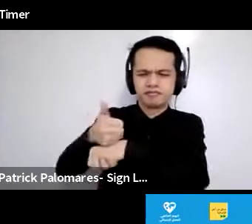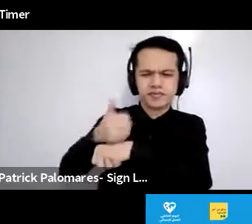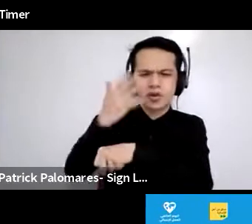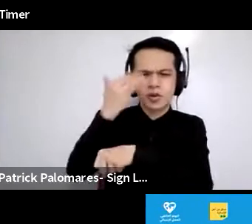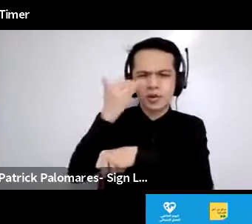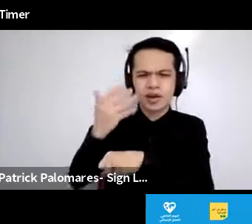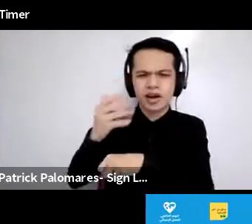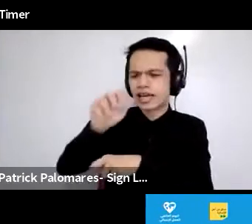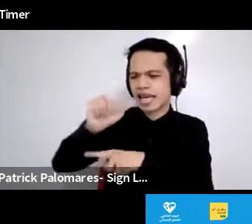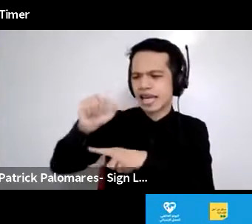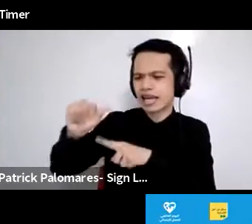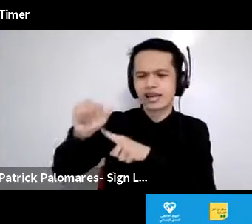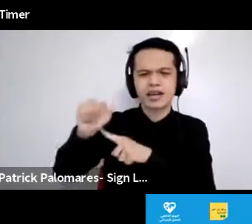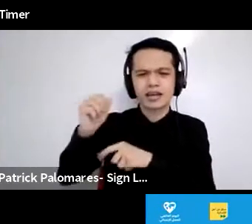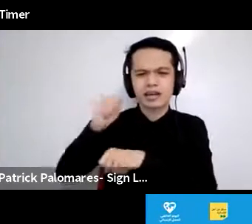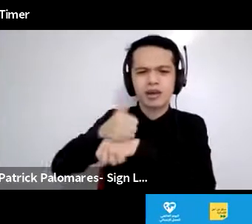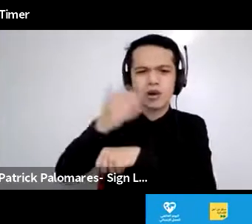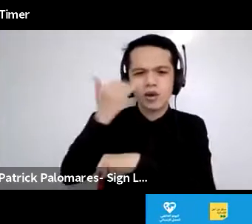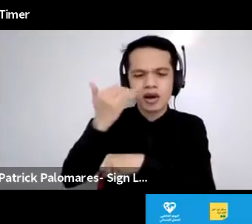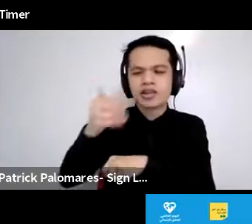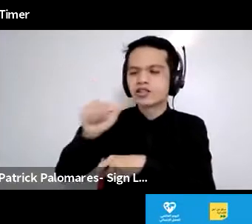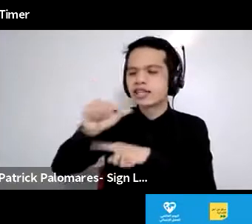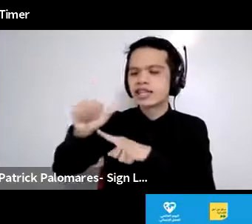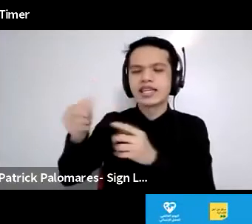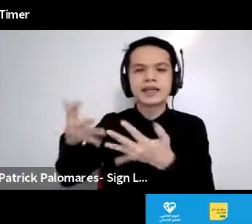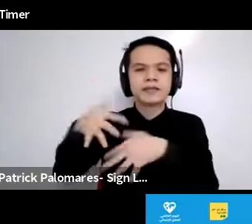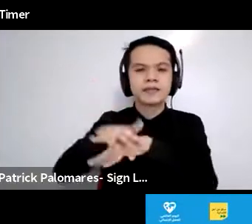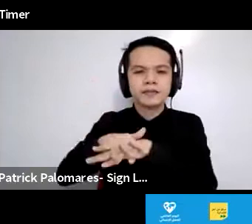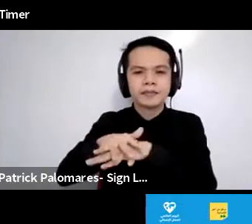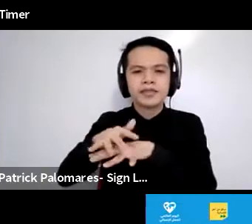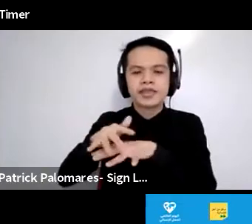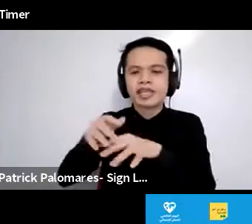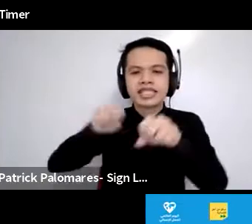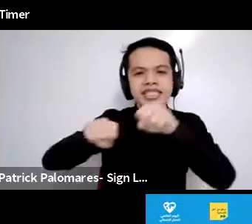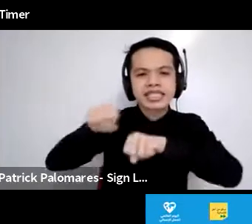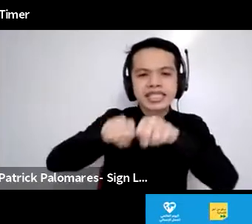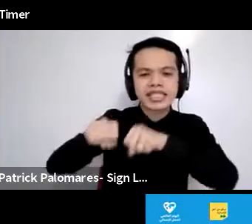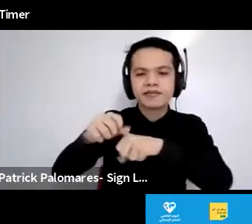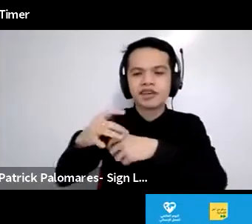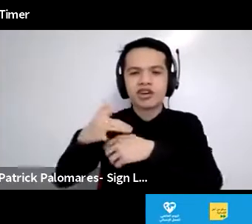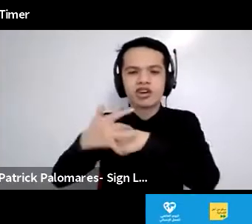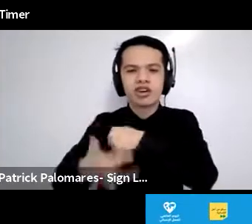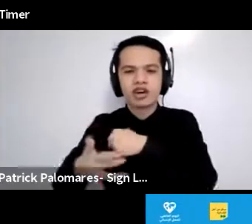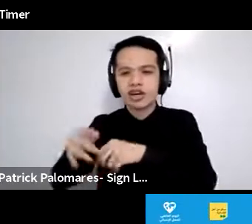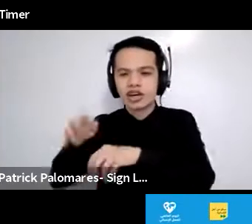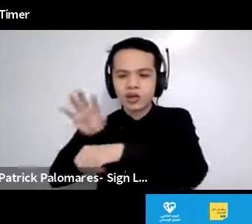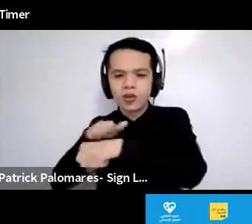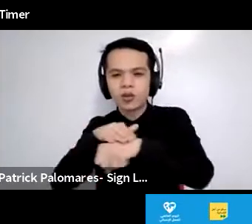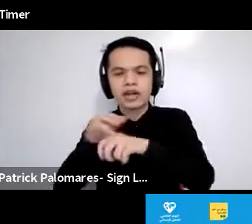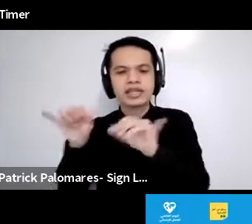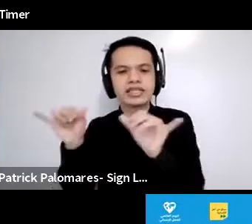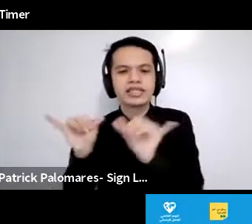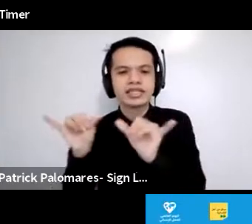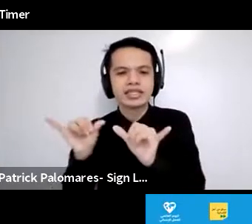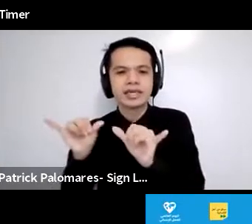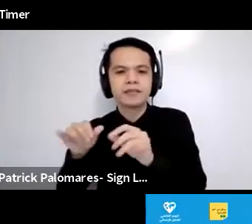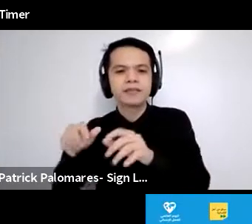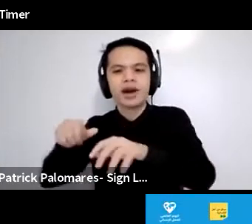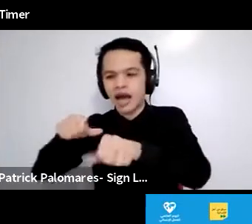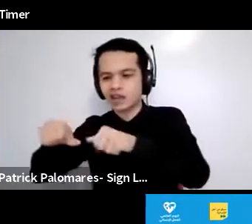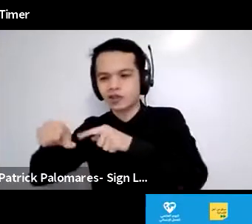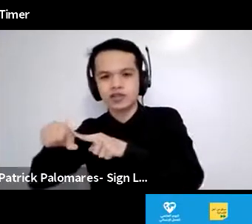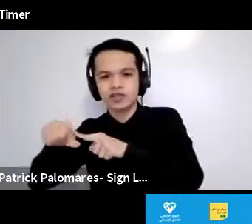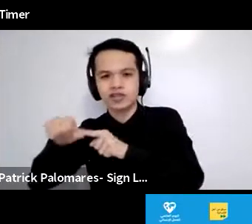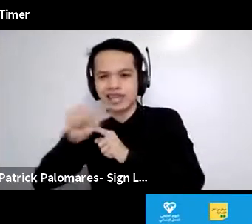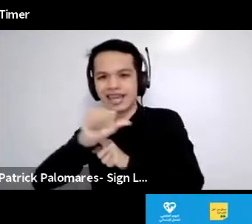AA is a combination of, you know, scientific early warning, at the same time action. So